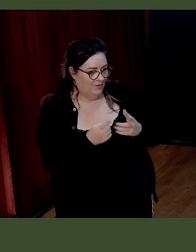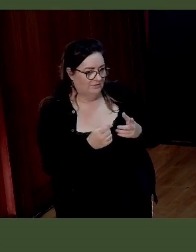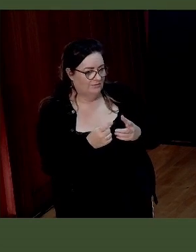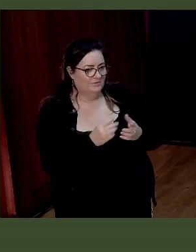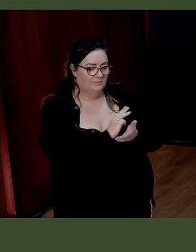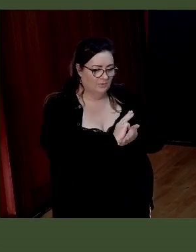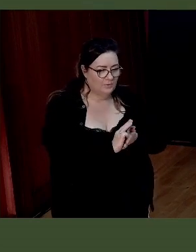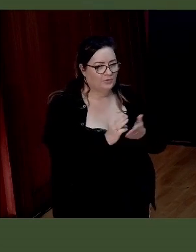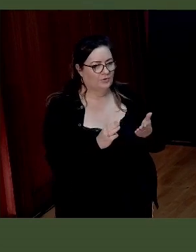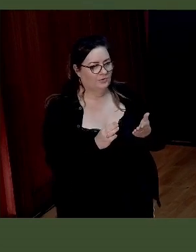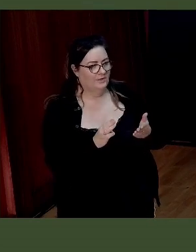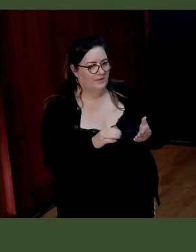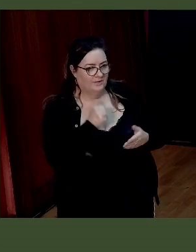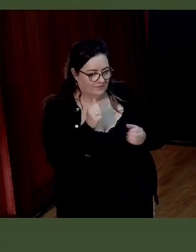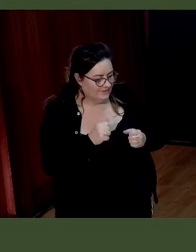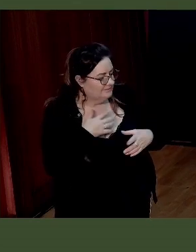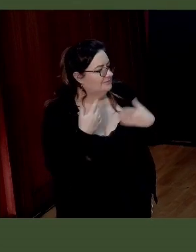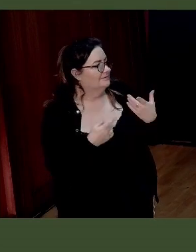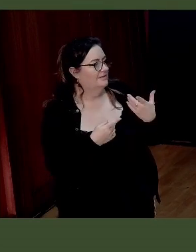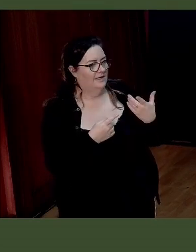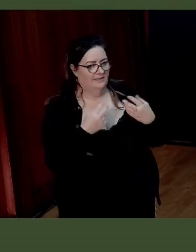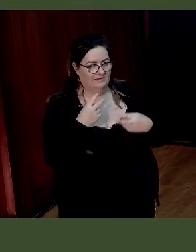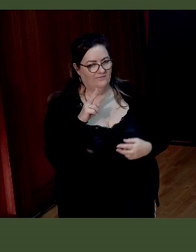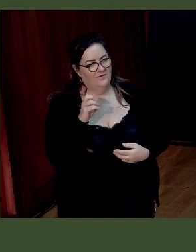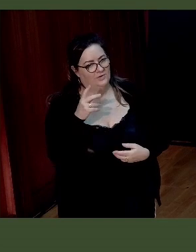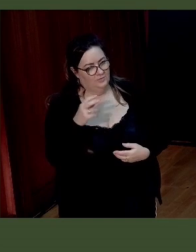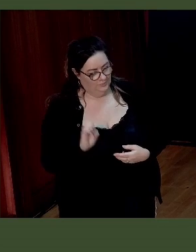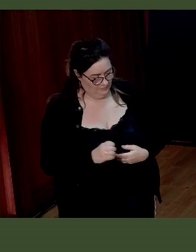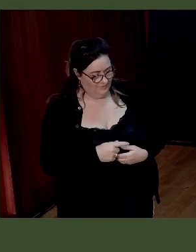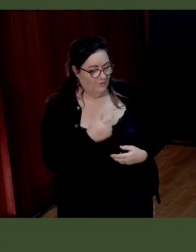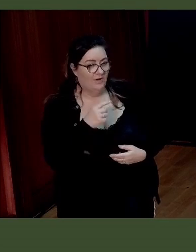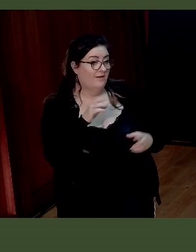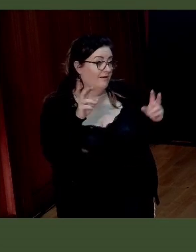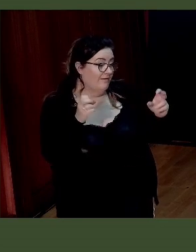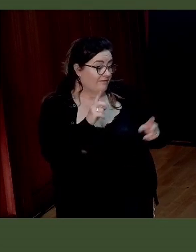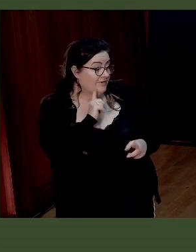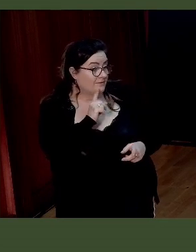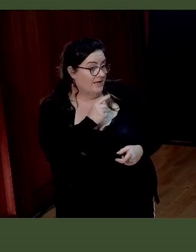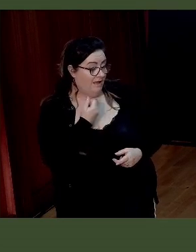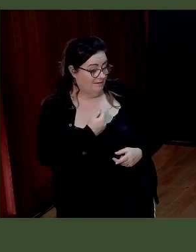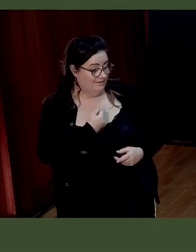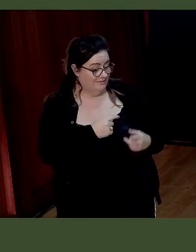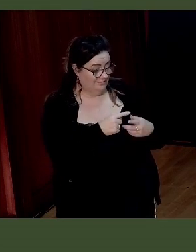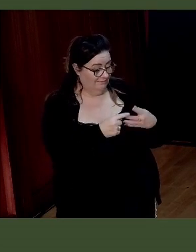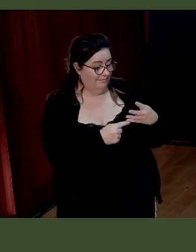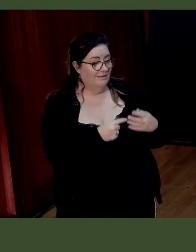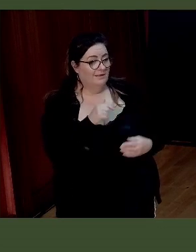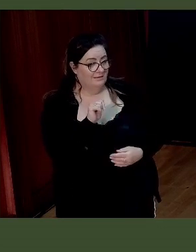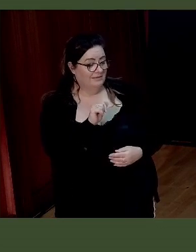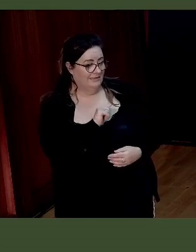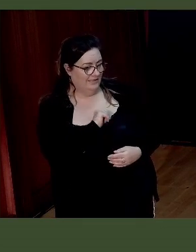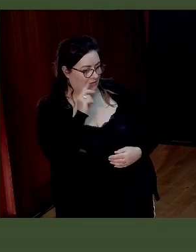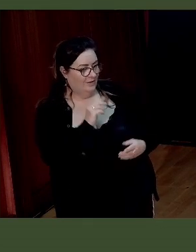themes of purity, chastity, and virtue. So female identities, even those of political and public women, were